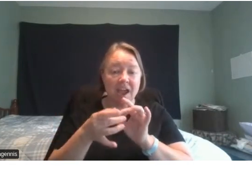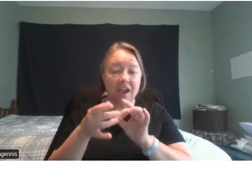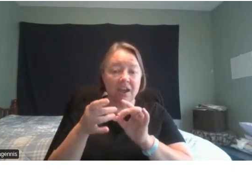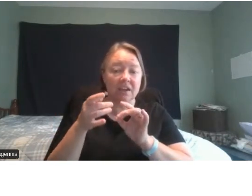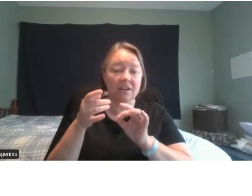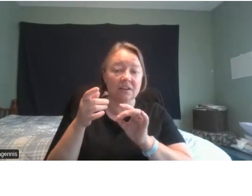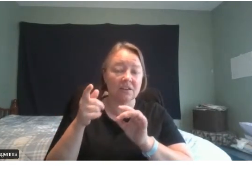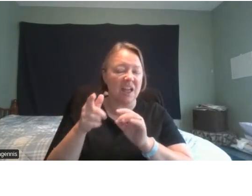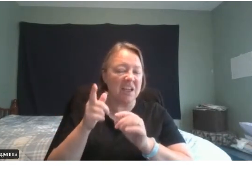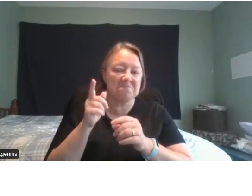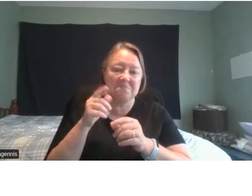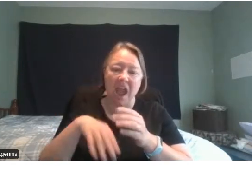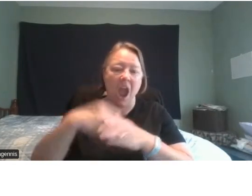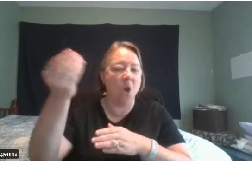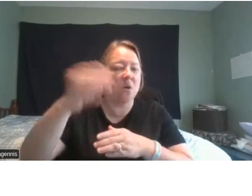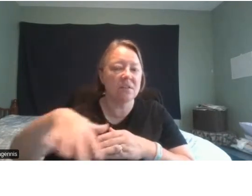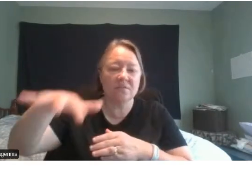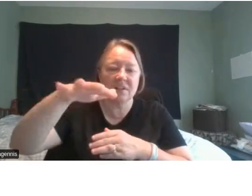go outside, as we were saying?